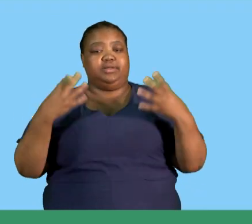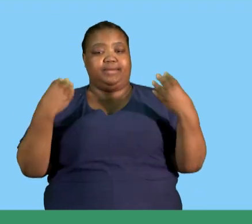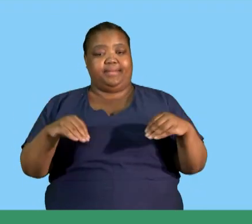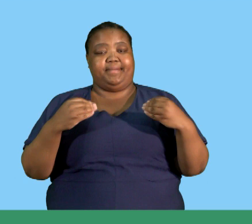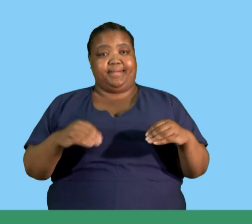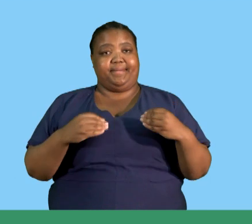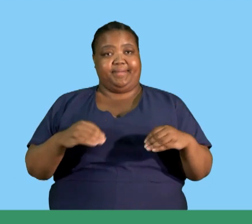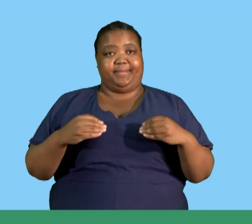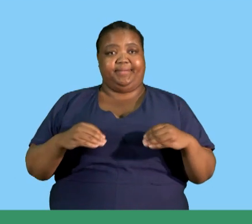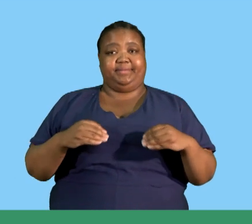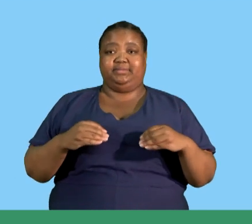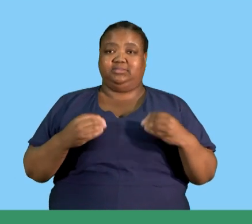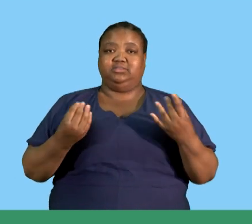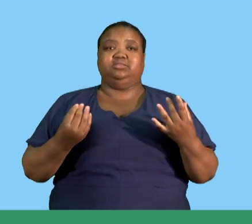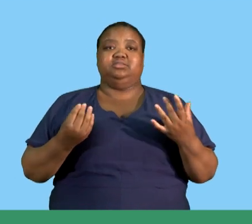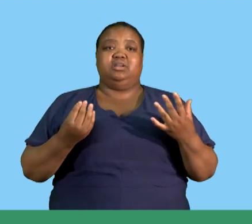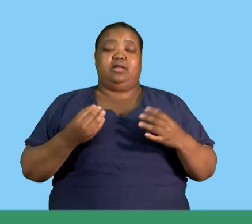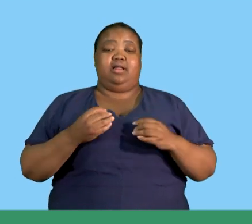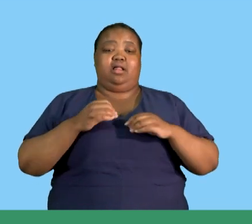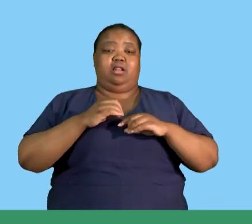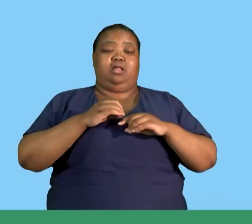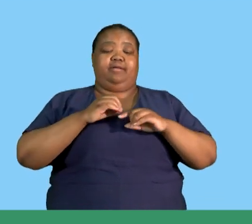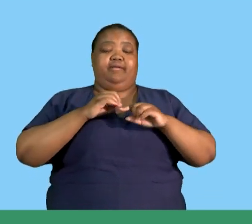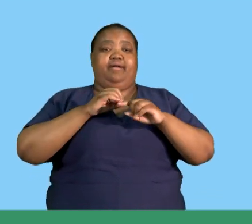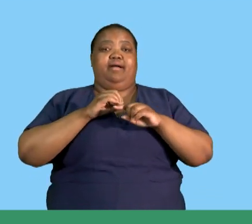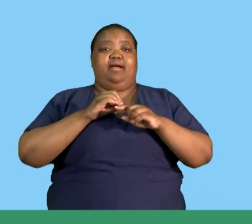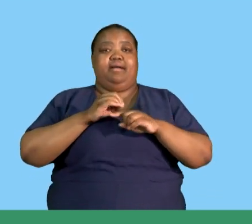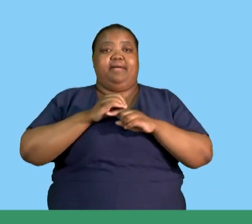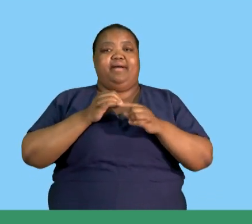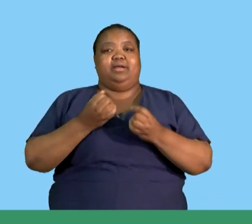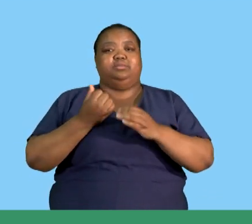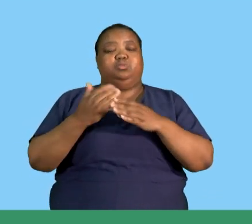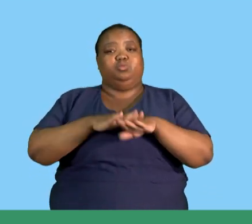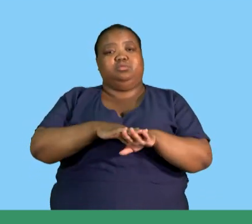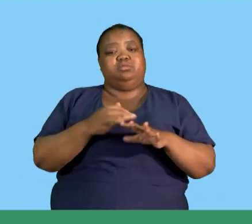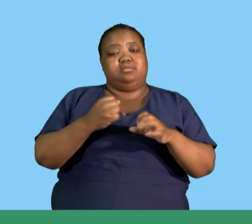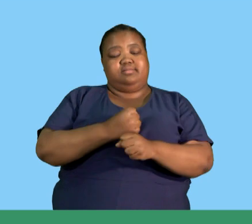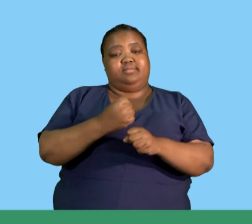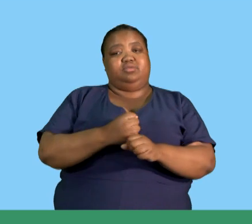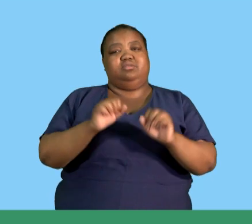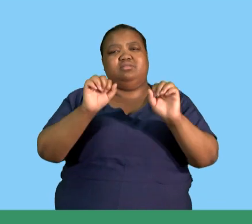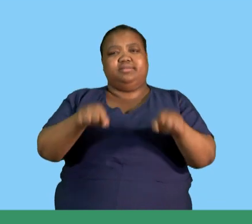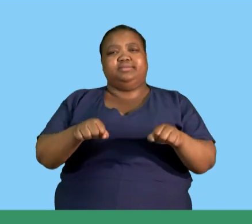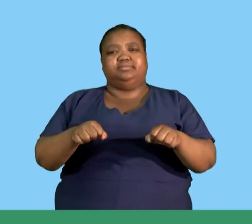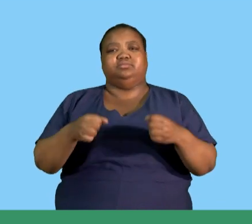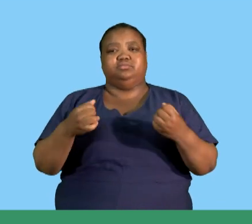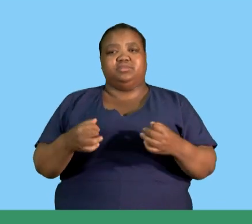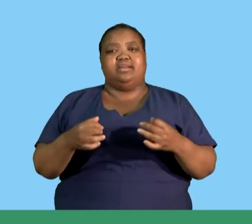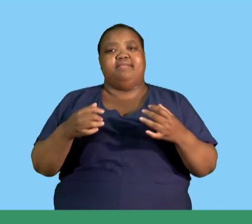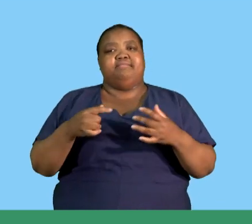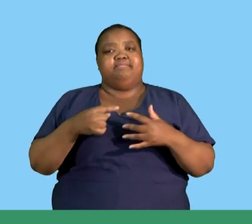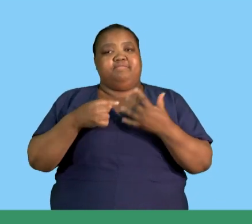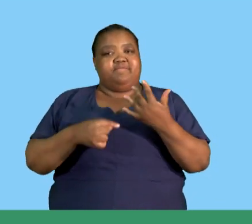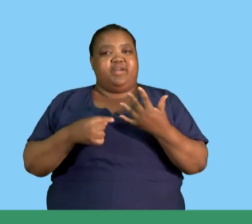the business should apply each force. The application is very important, rather than providing descriptions or